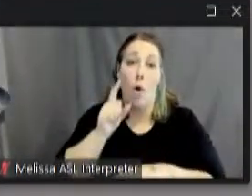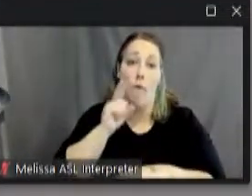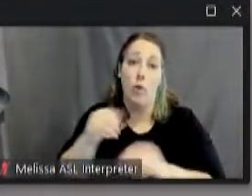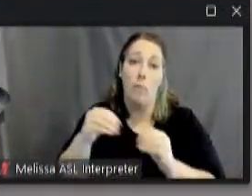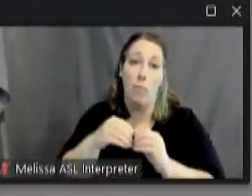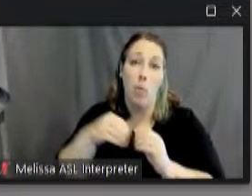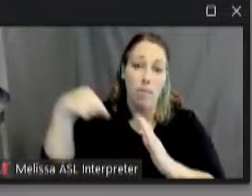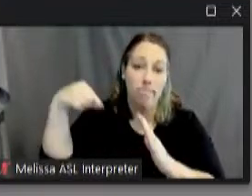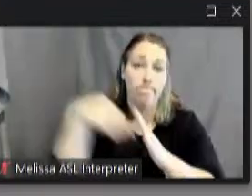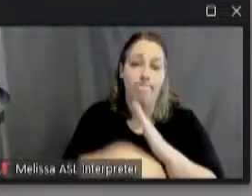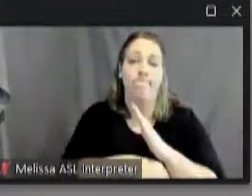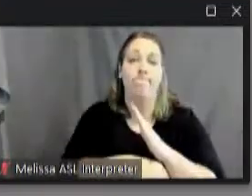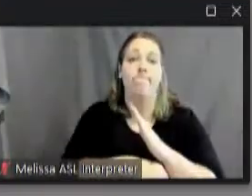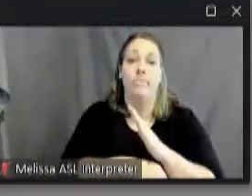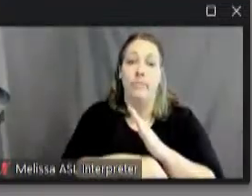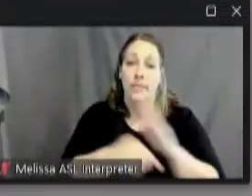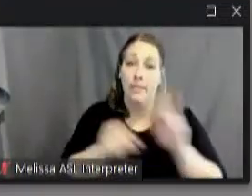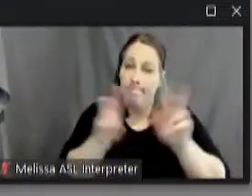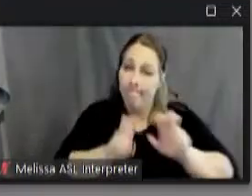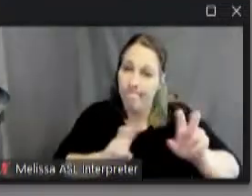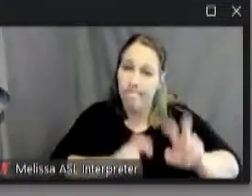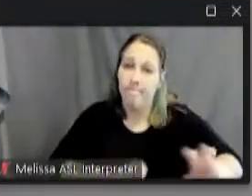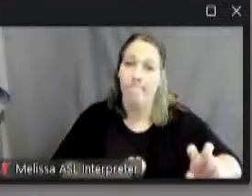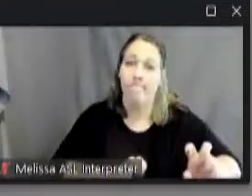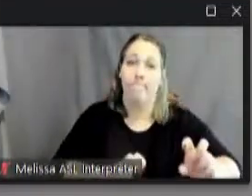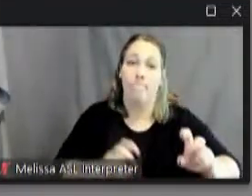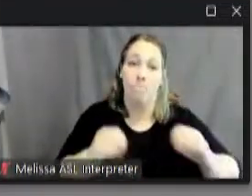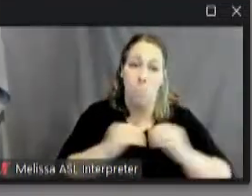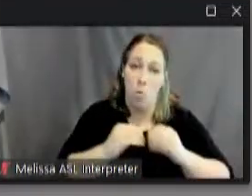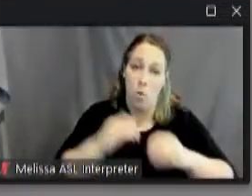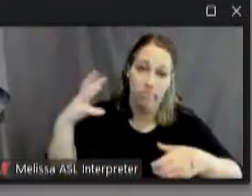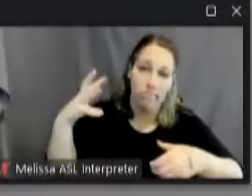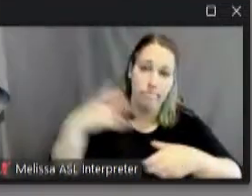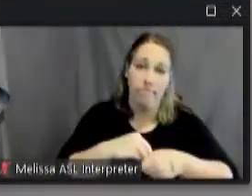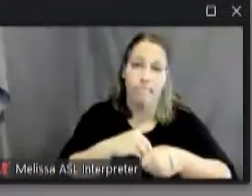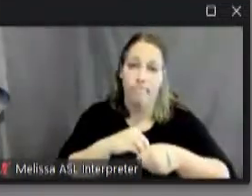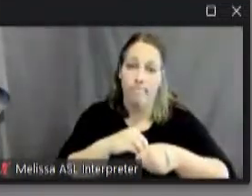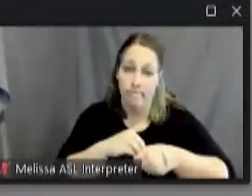dive into this, and we will provide